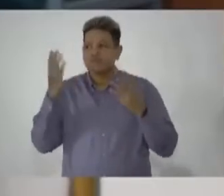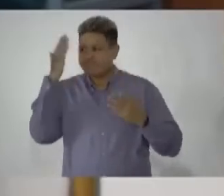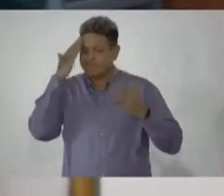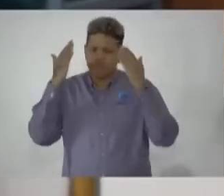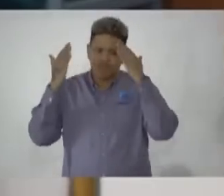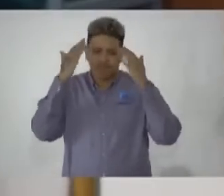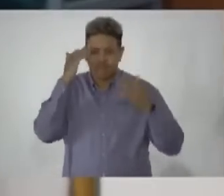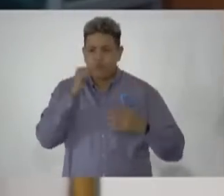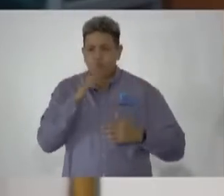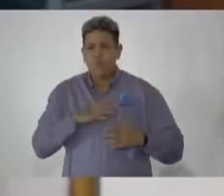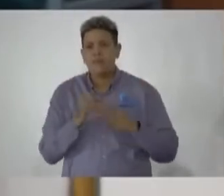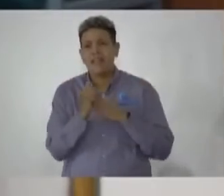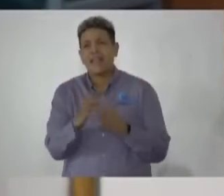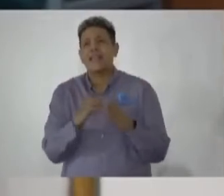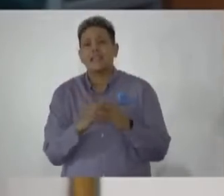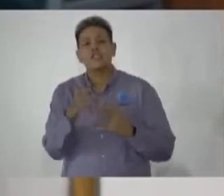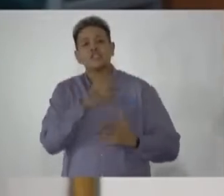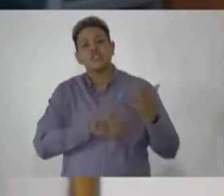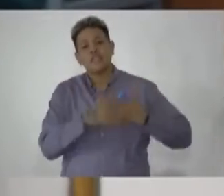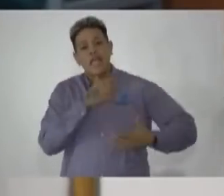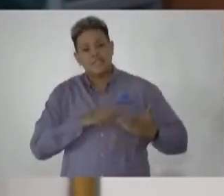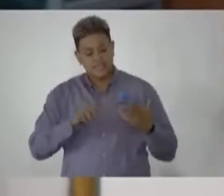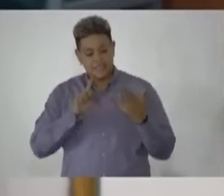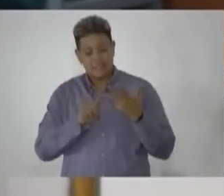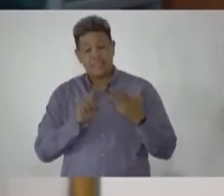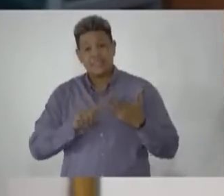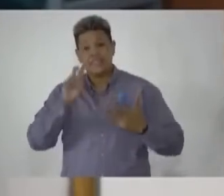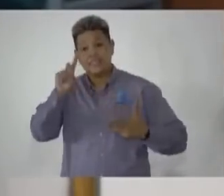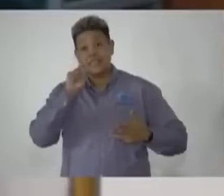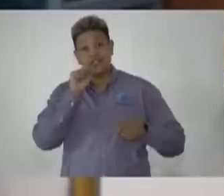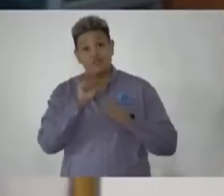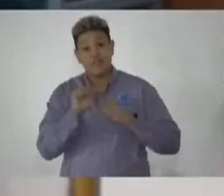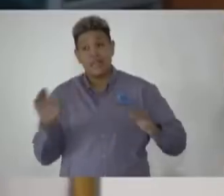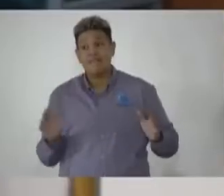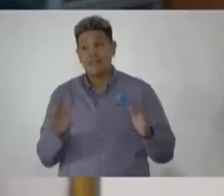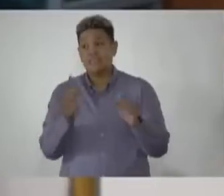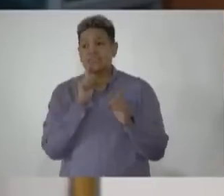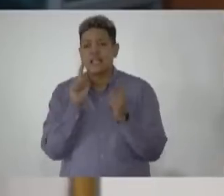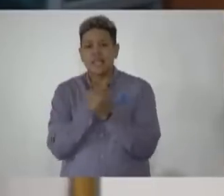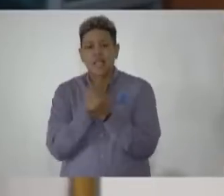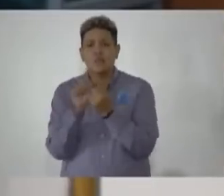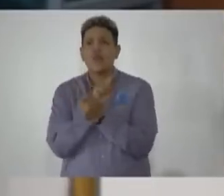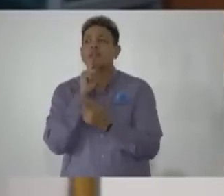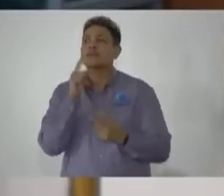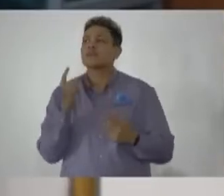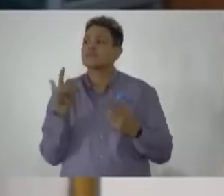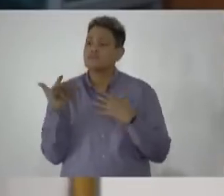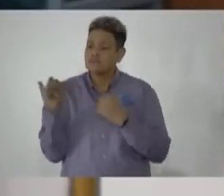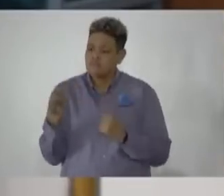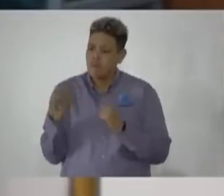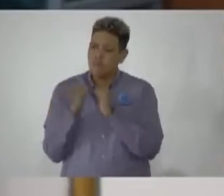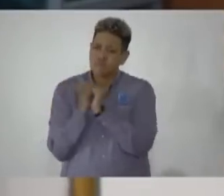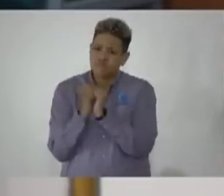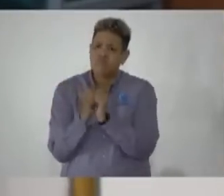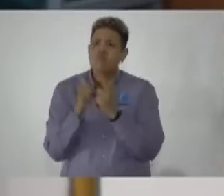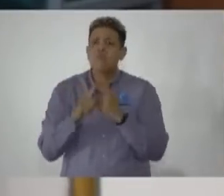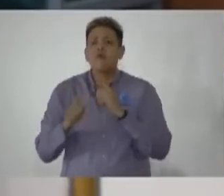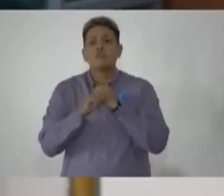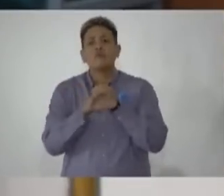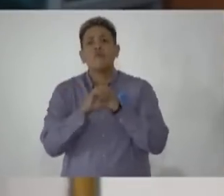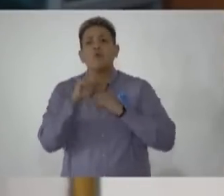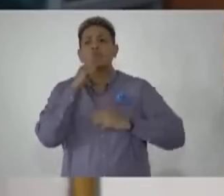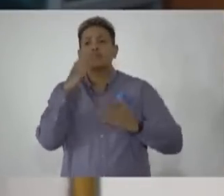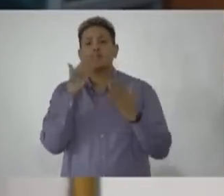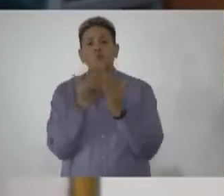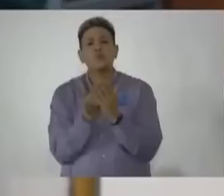women leaders in society. D. Facilitating networking, building solidarity, and promoting